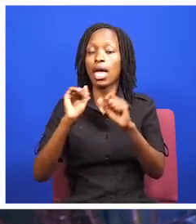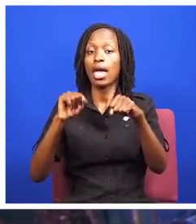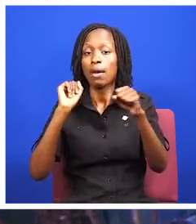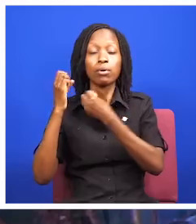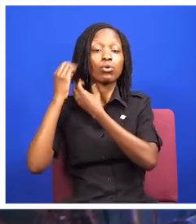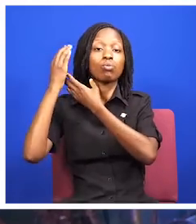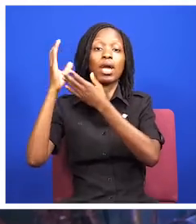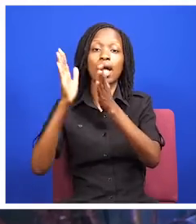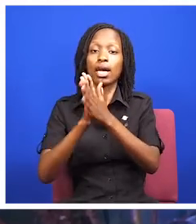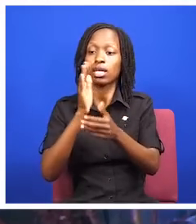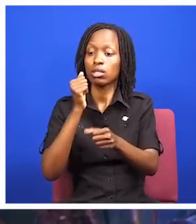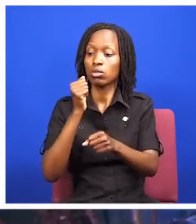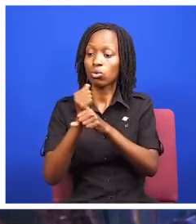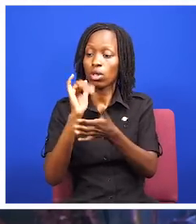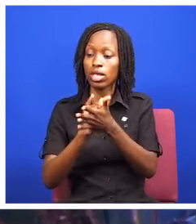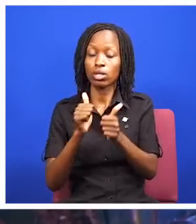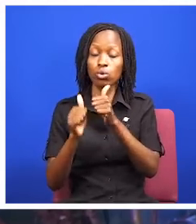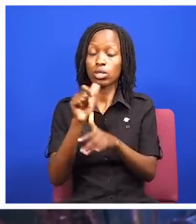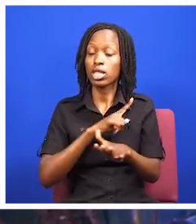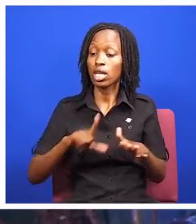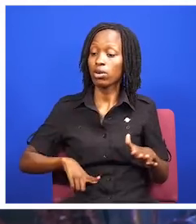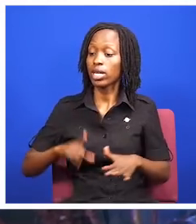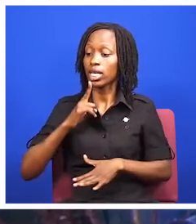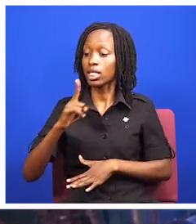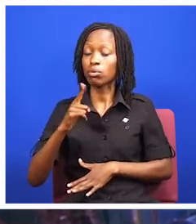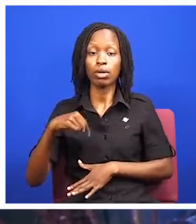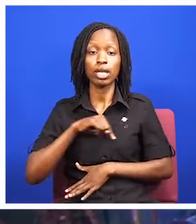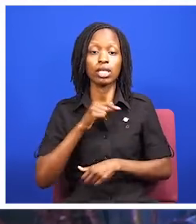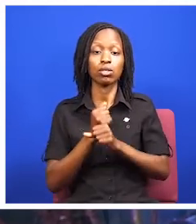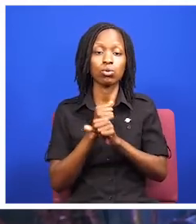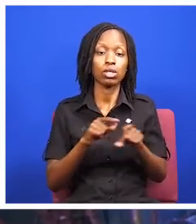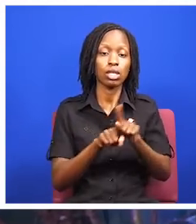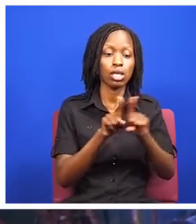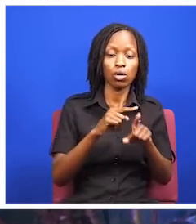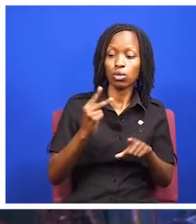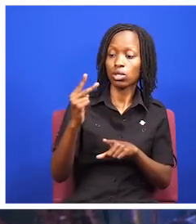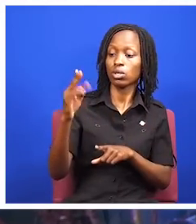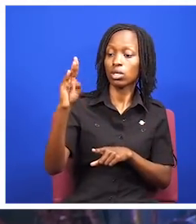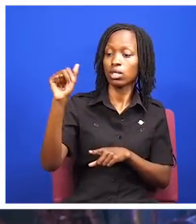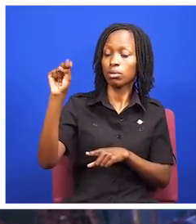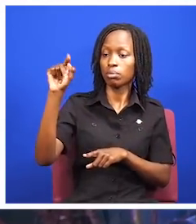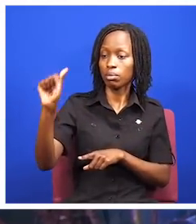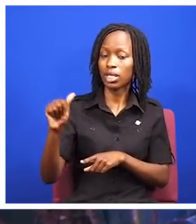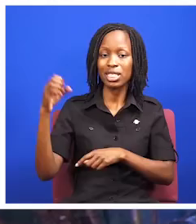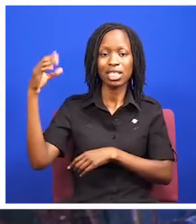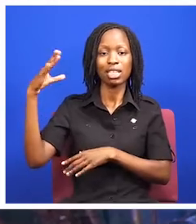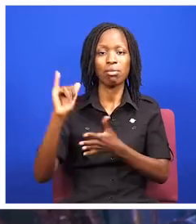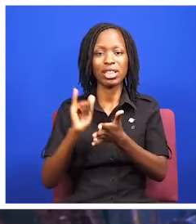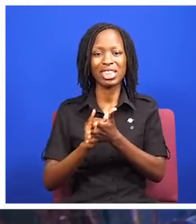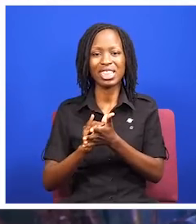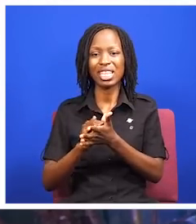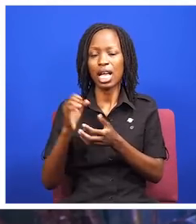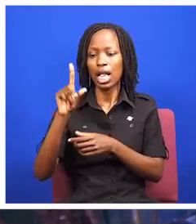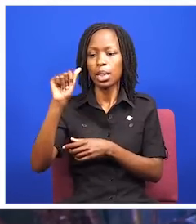to obey and do that which He has called us to do. And as we saw in Bantav's lamp that could